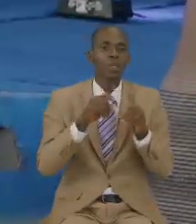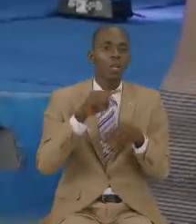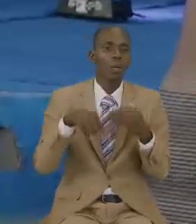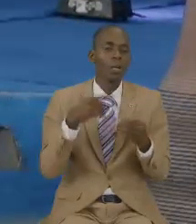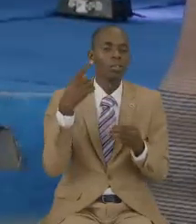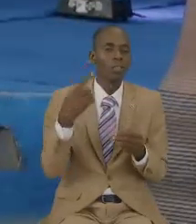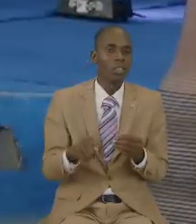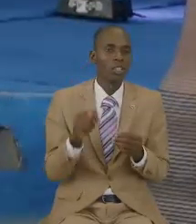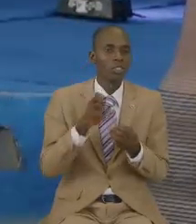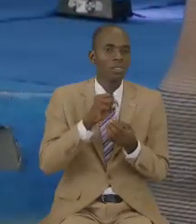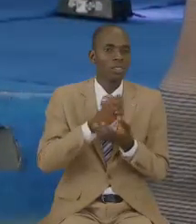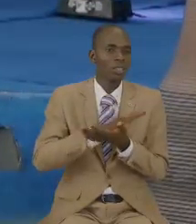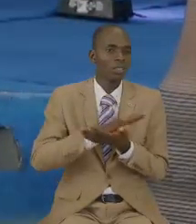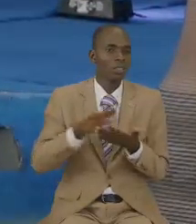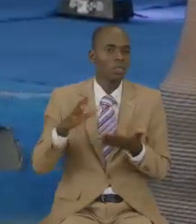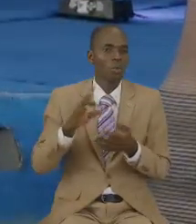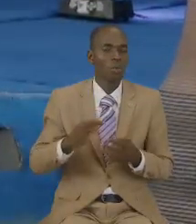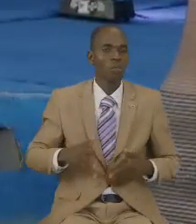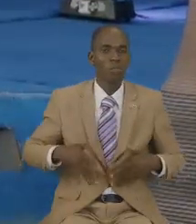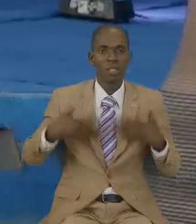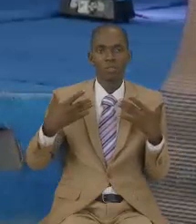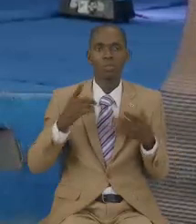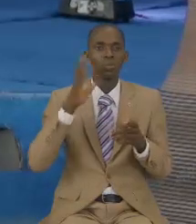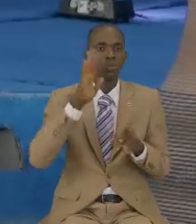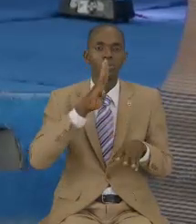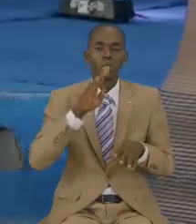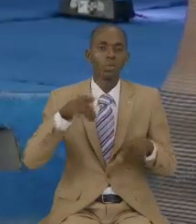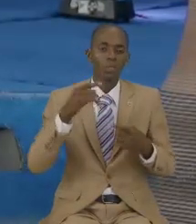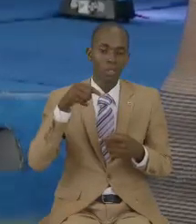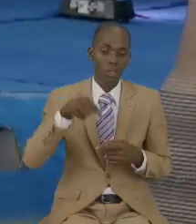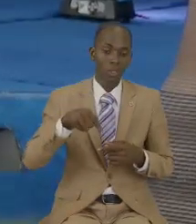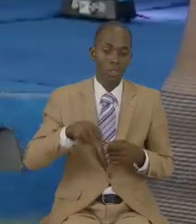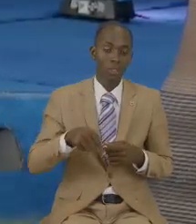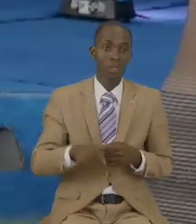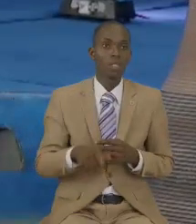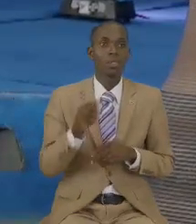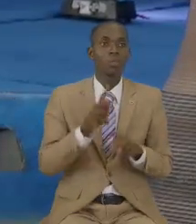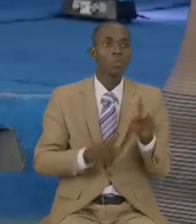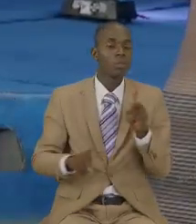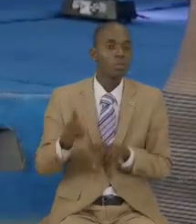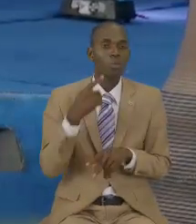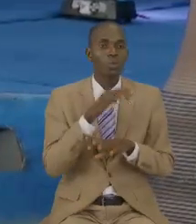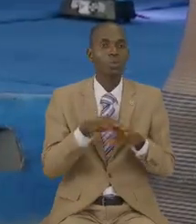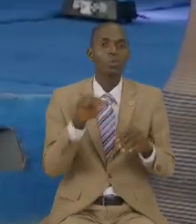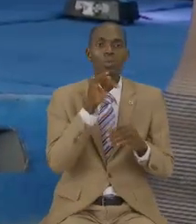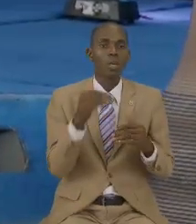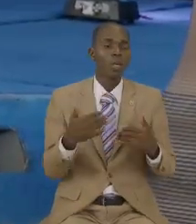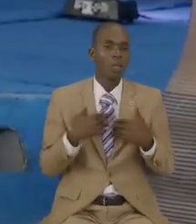of life, they're going down, down, and down. That people do not have that